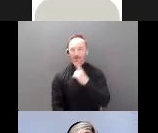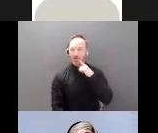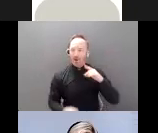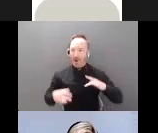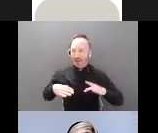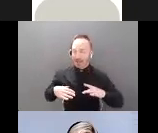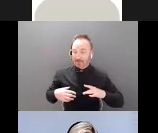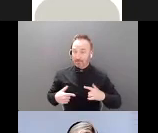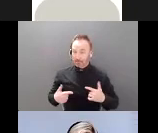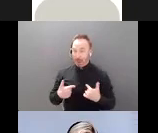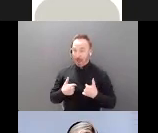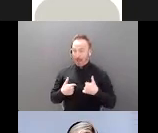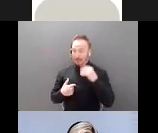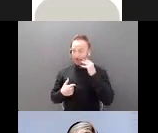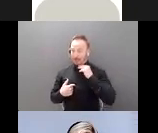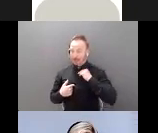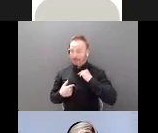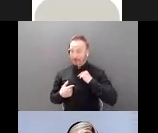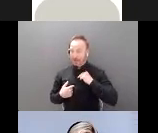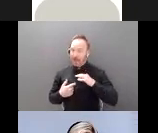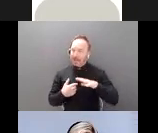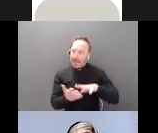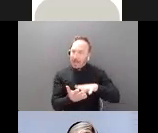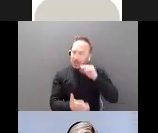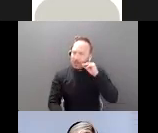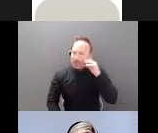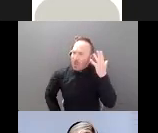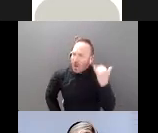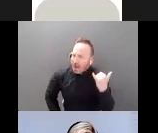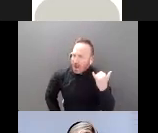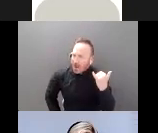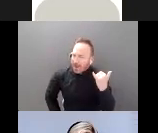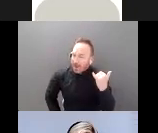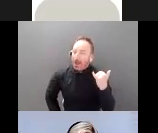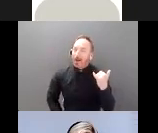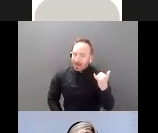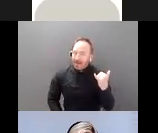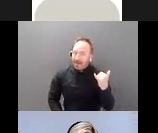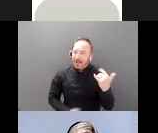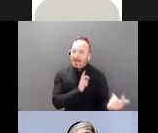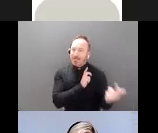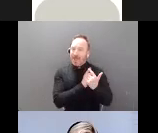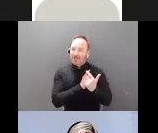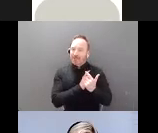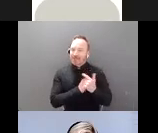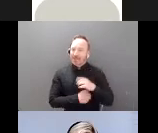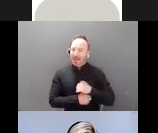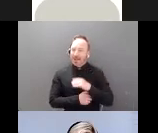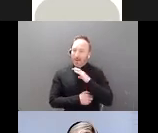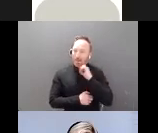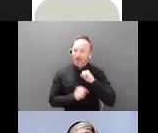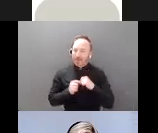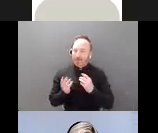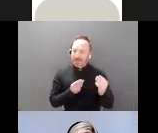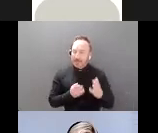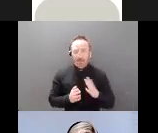we do that. And it really feeds into elder mediation and all mediation, because why we